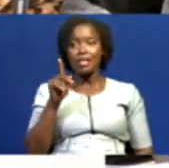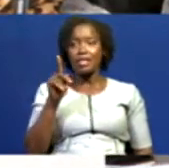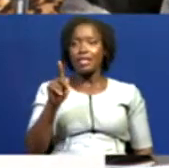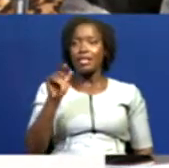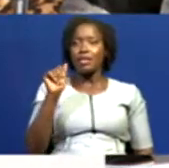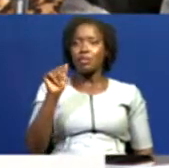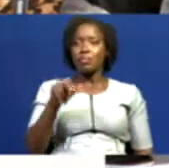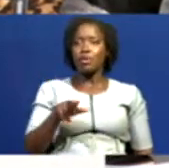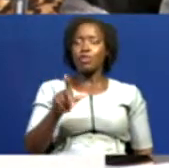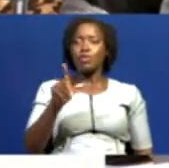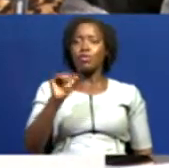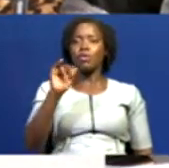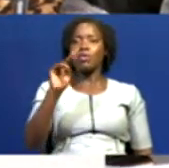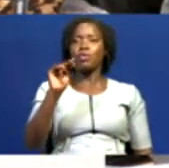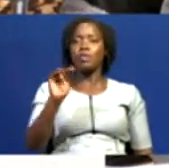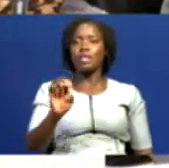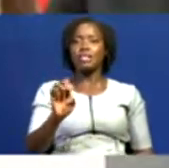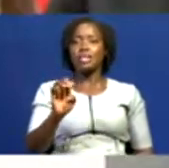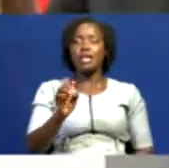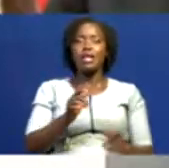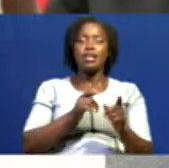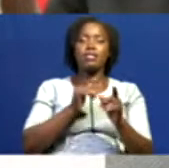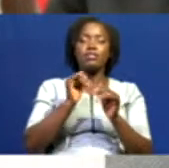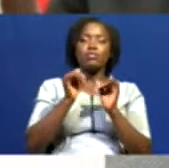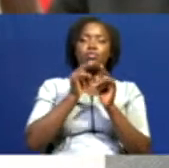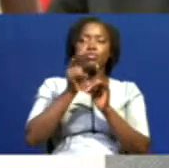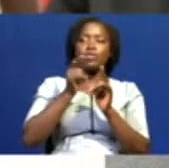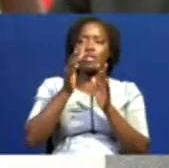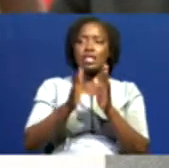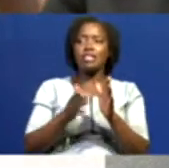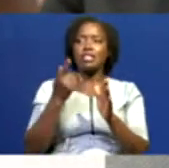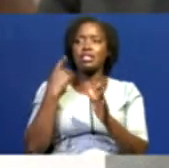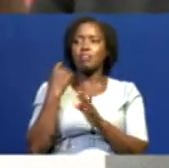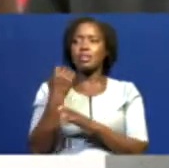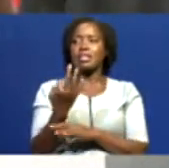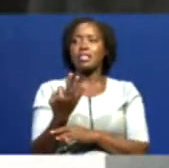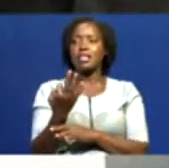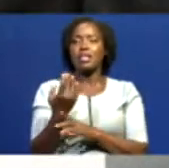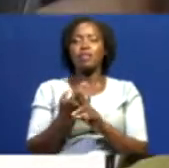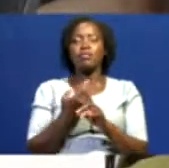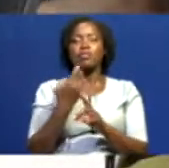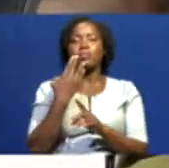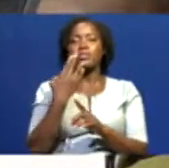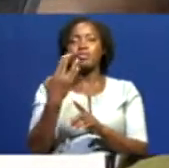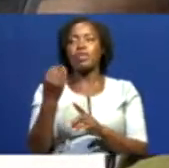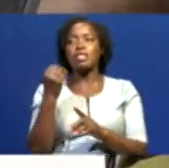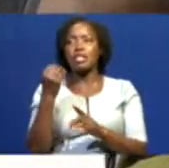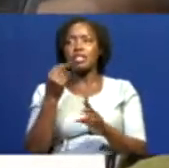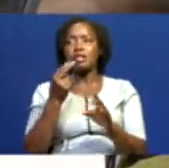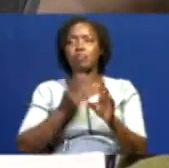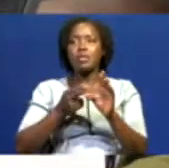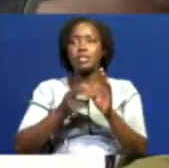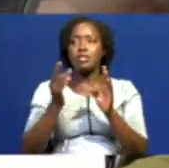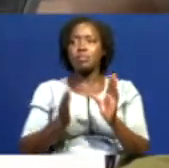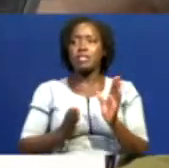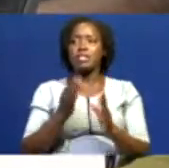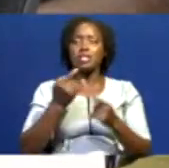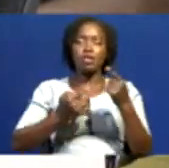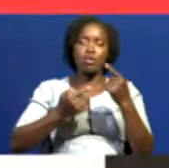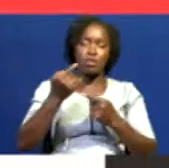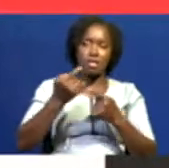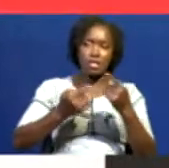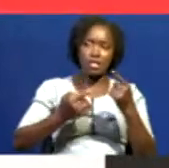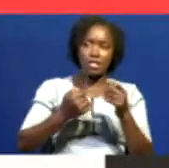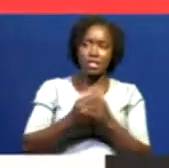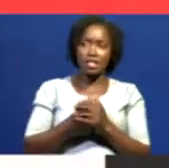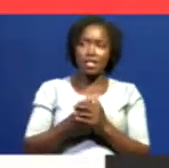a journalist with the Kenya Broadcasting Corporation, bagged the third position out of 400 participants in the contest.